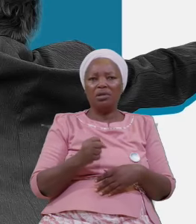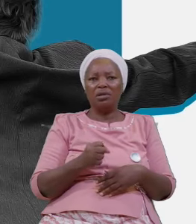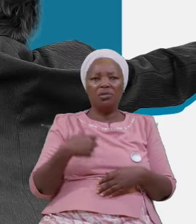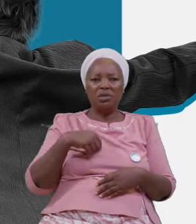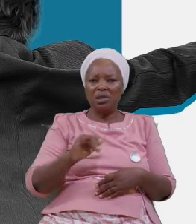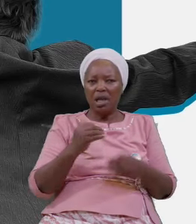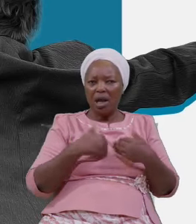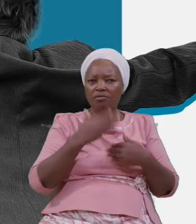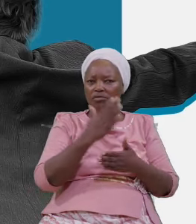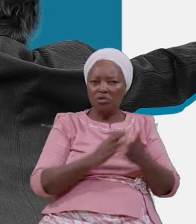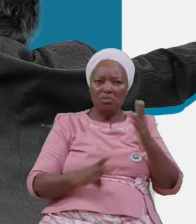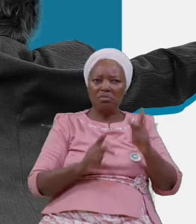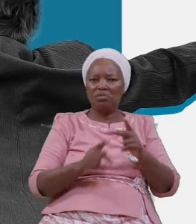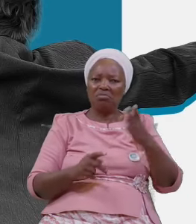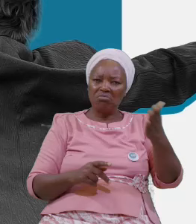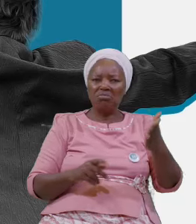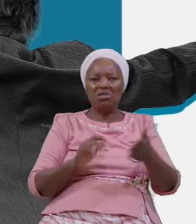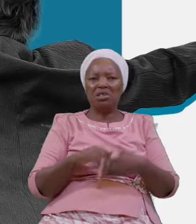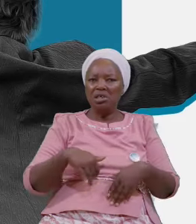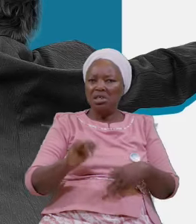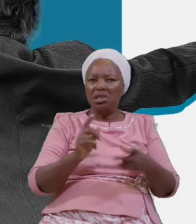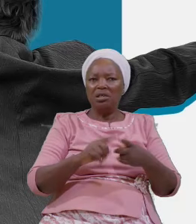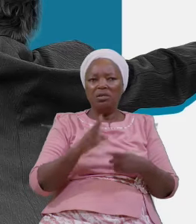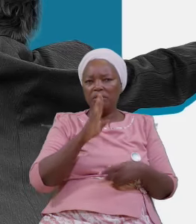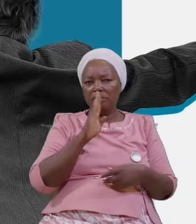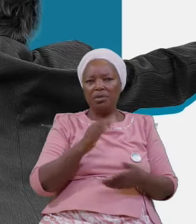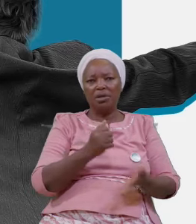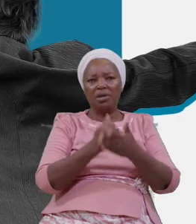people that are yet to be attended to.